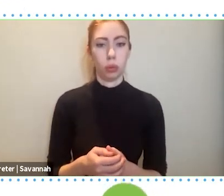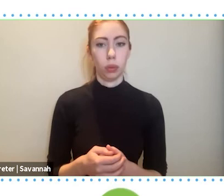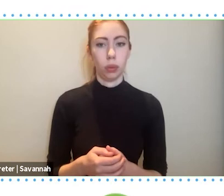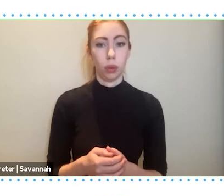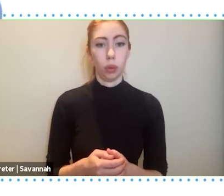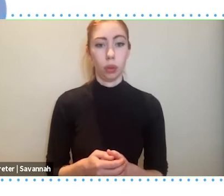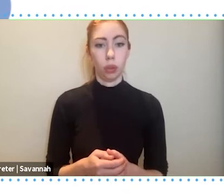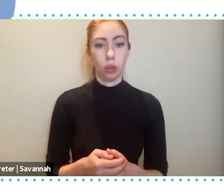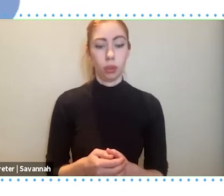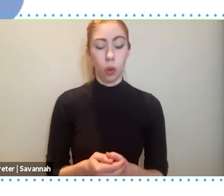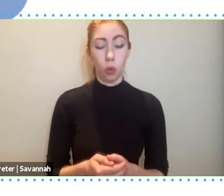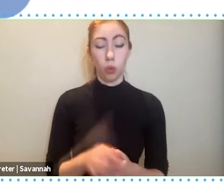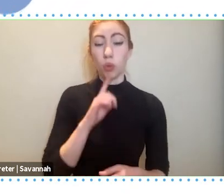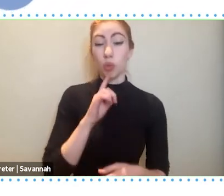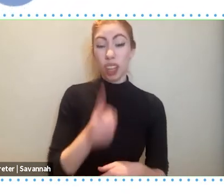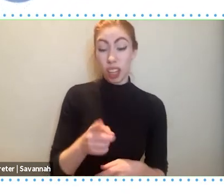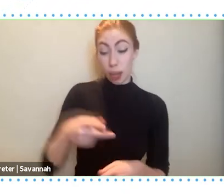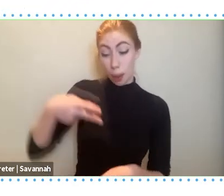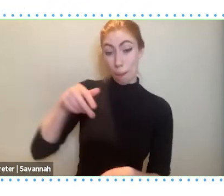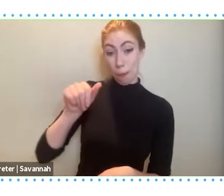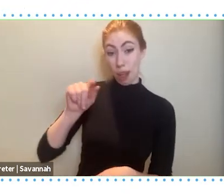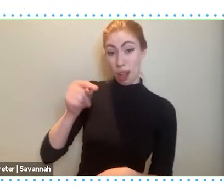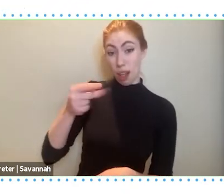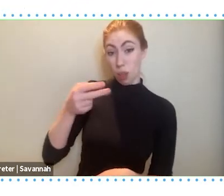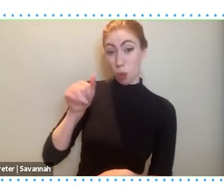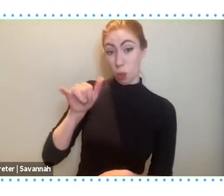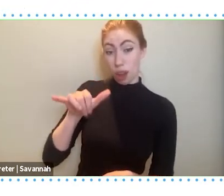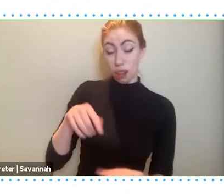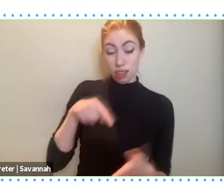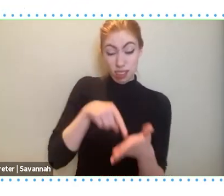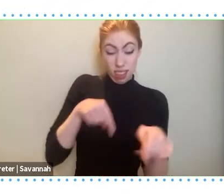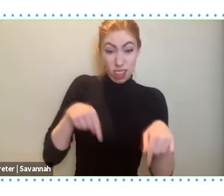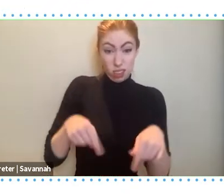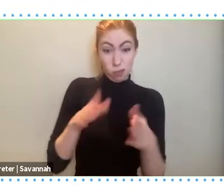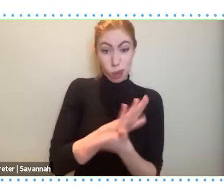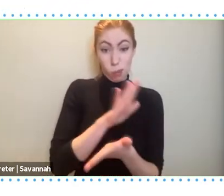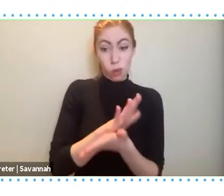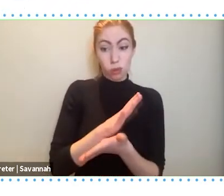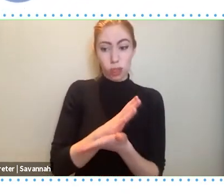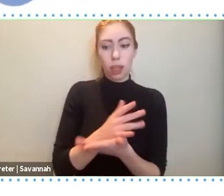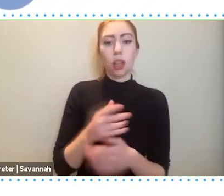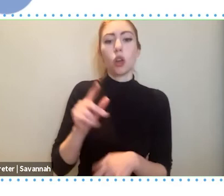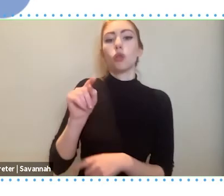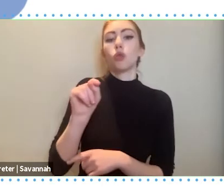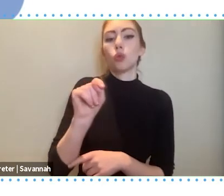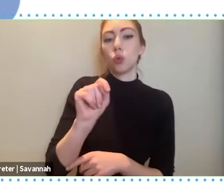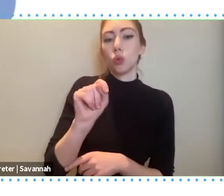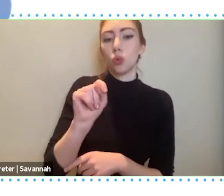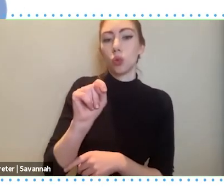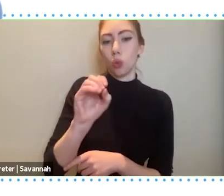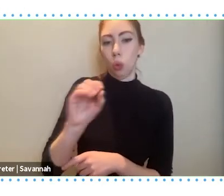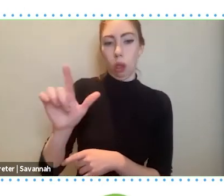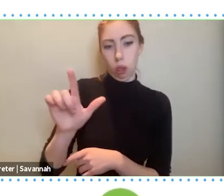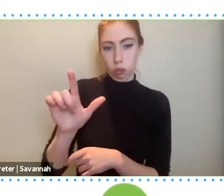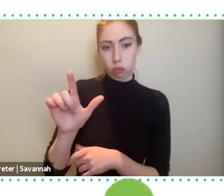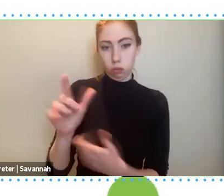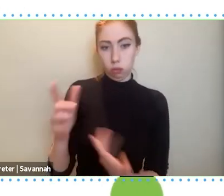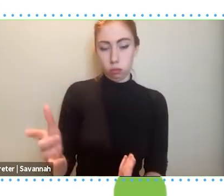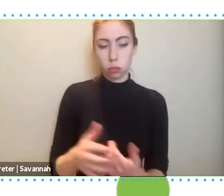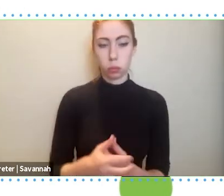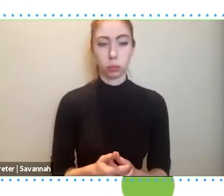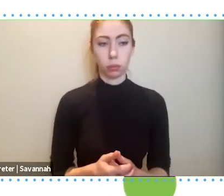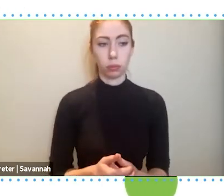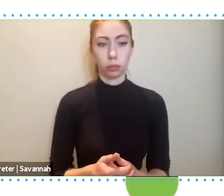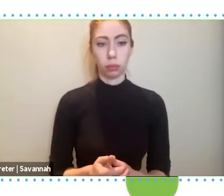it. Now, as I often say with a lot of these processes, the tool itself can be useful to sit down and create